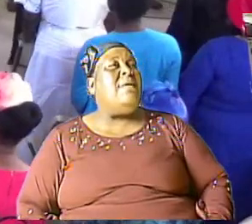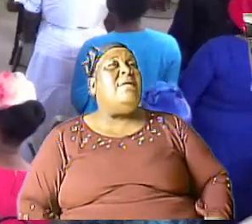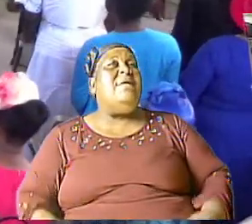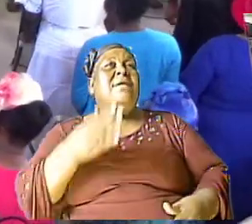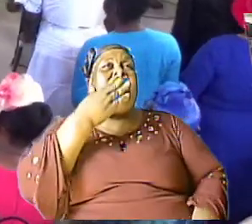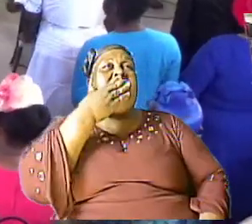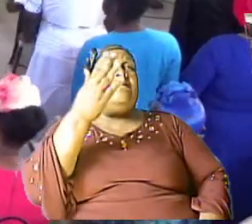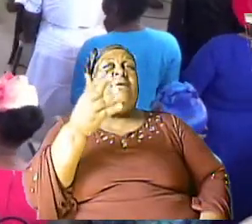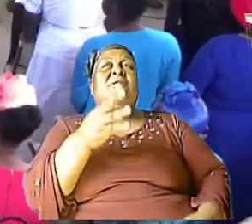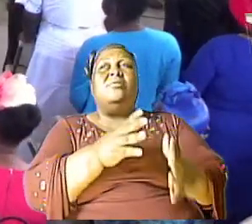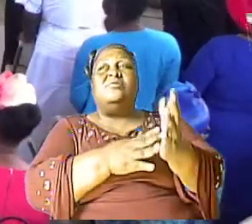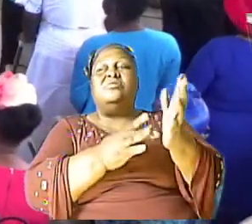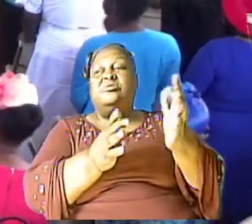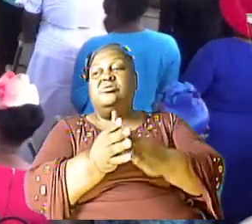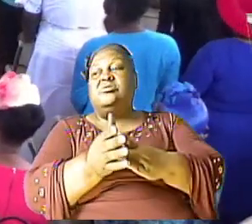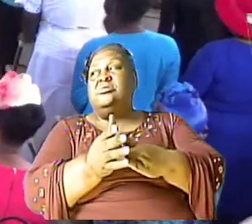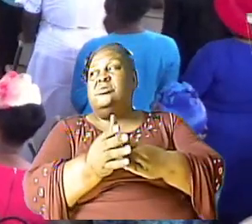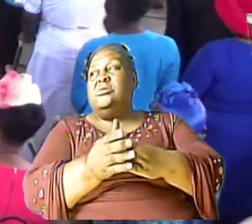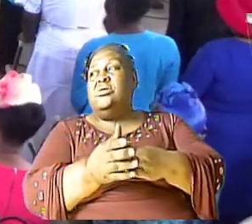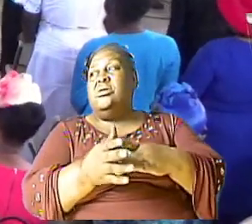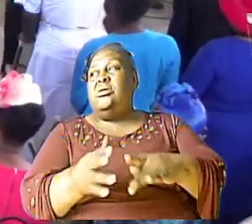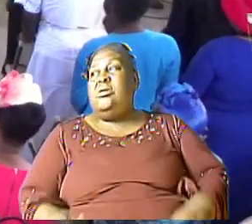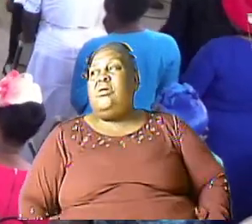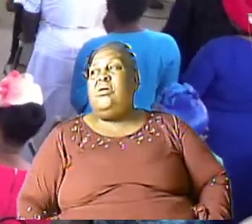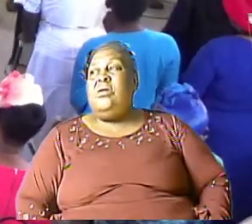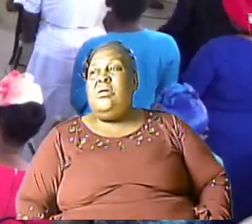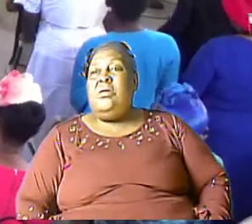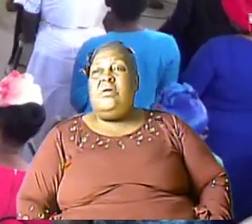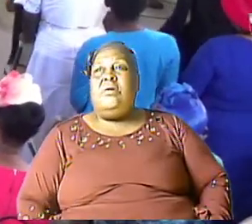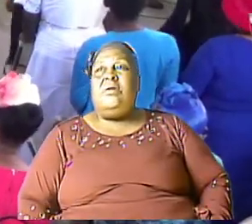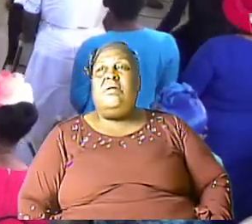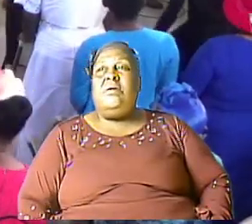Thank you, Lord. Thank you. Thank you. Thank you.